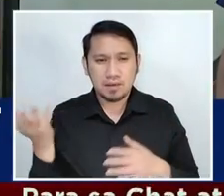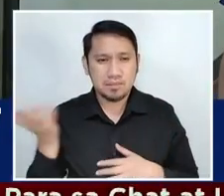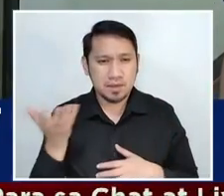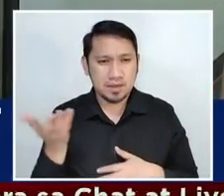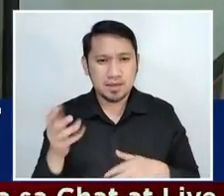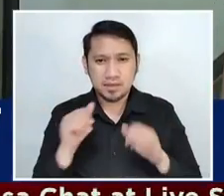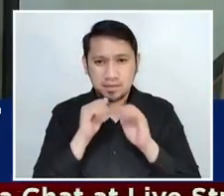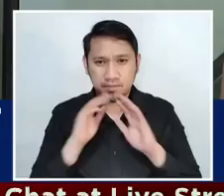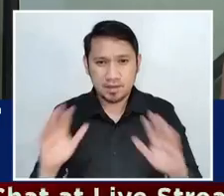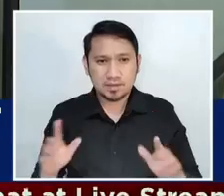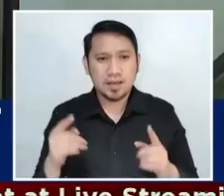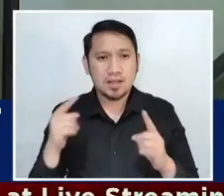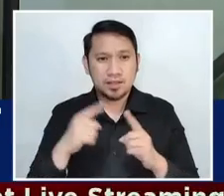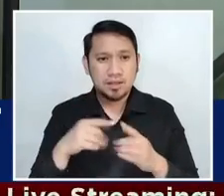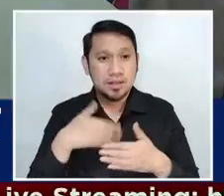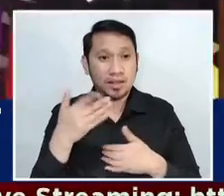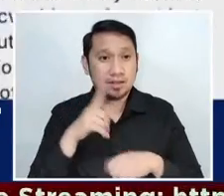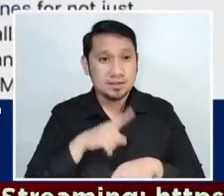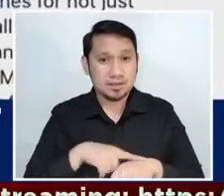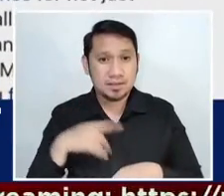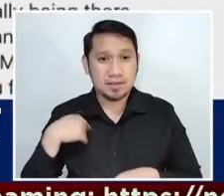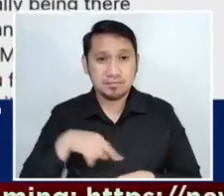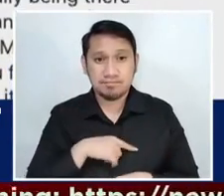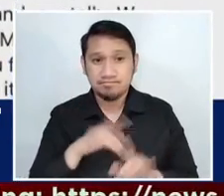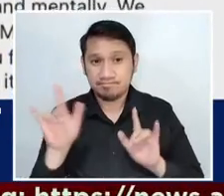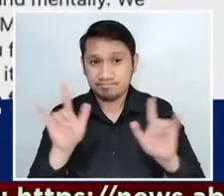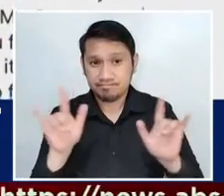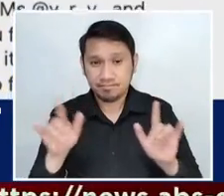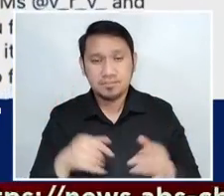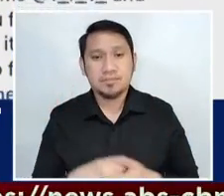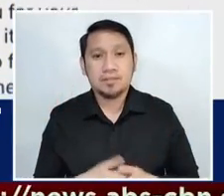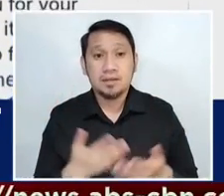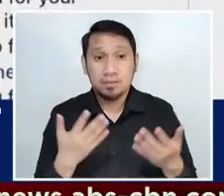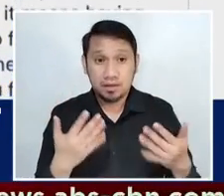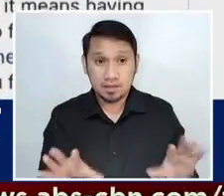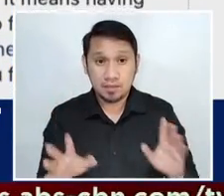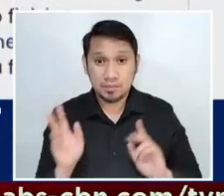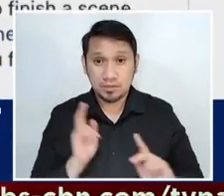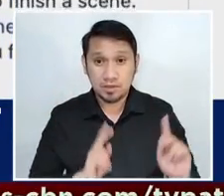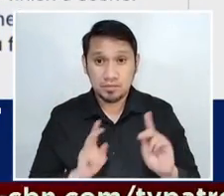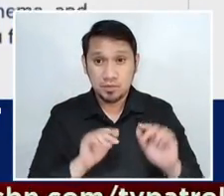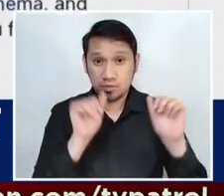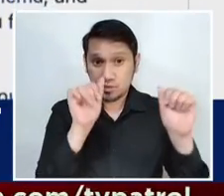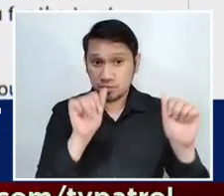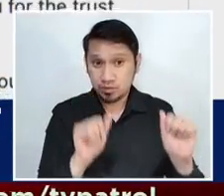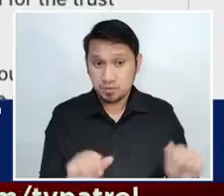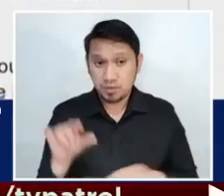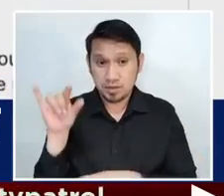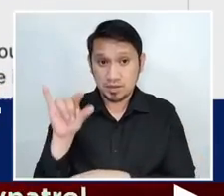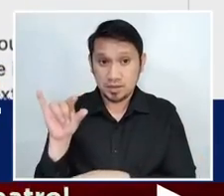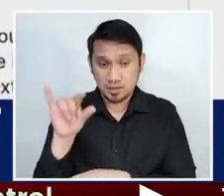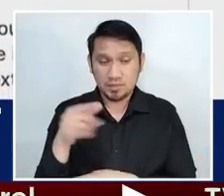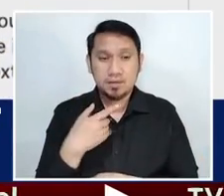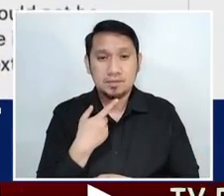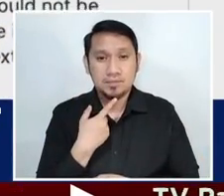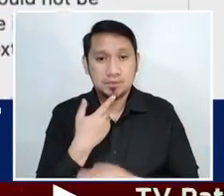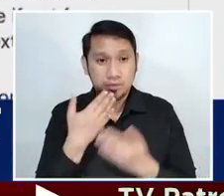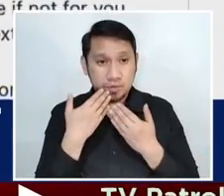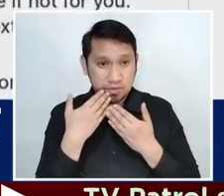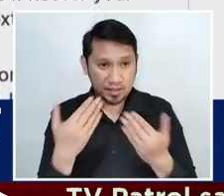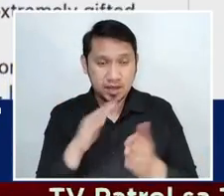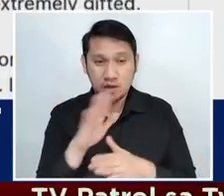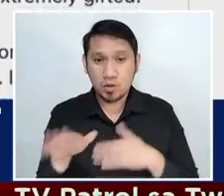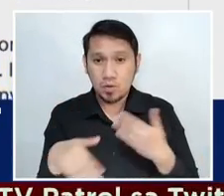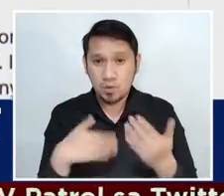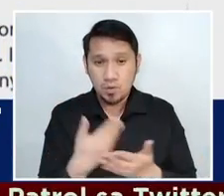the next one. We love you guys! Matapos ang concert, nag-post si Donnie sa Instagram para pasalamatan ang lahat ng